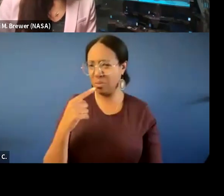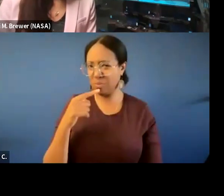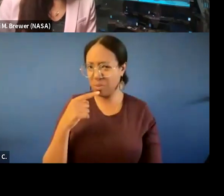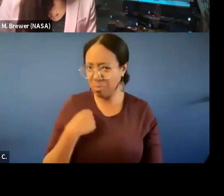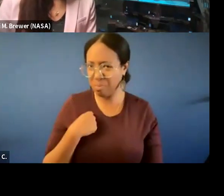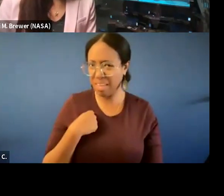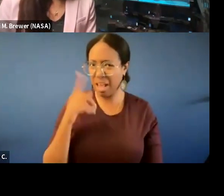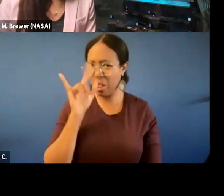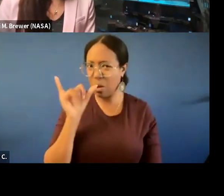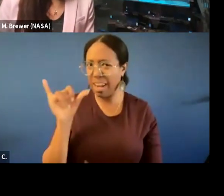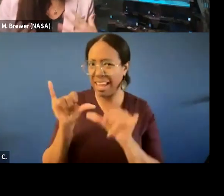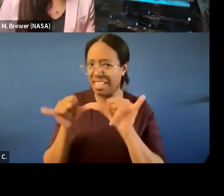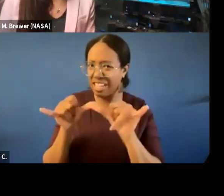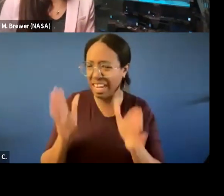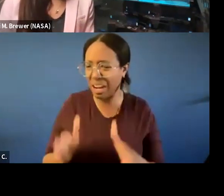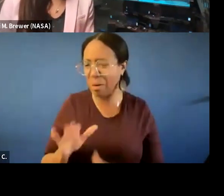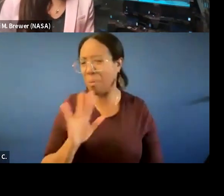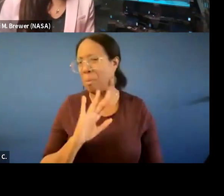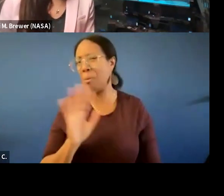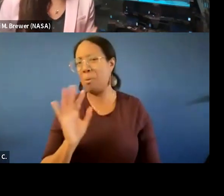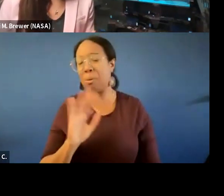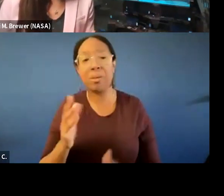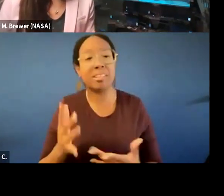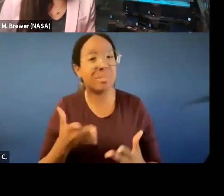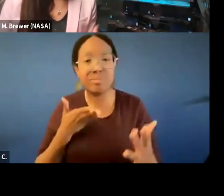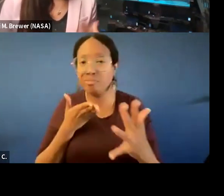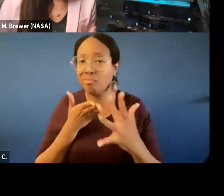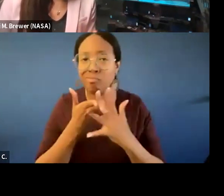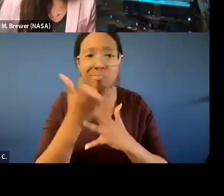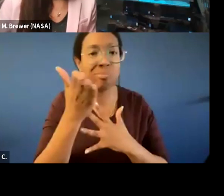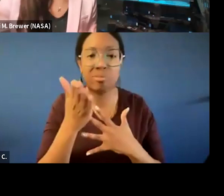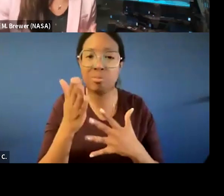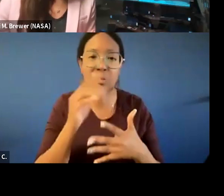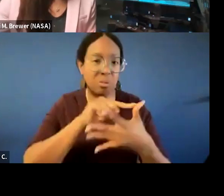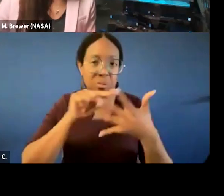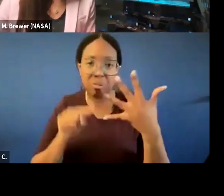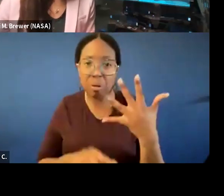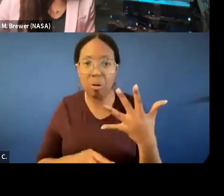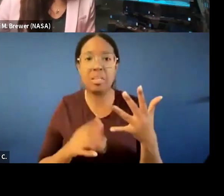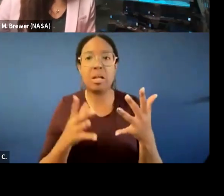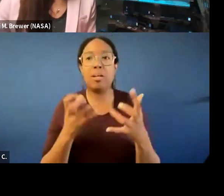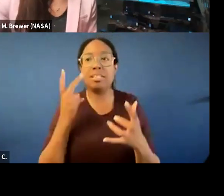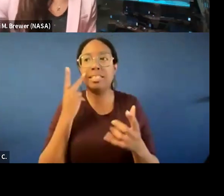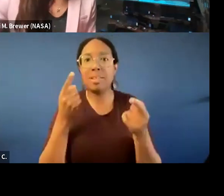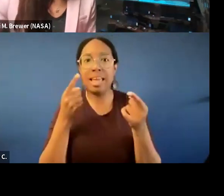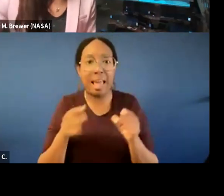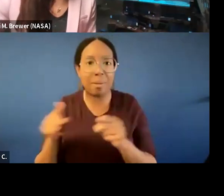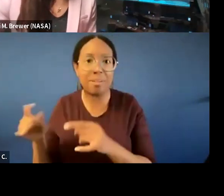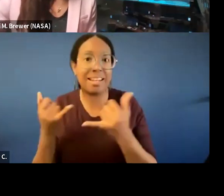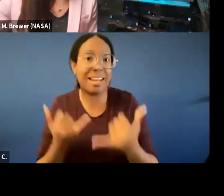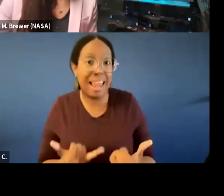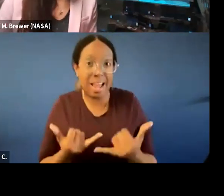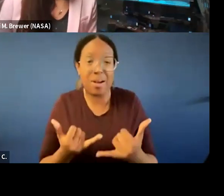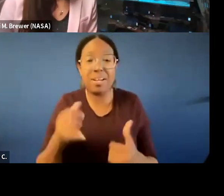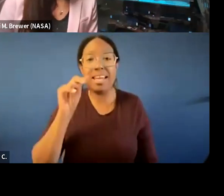quiet personality and getting more confidence in myself and my capabilities and what it was that I wanted to see happen at NASA and bringing that